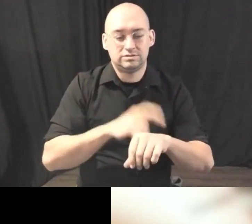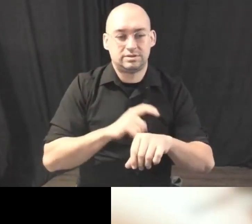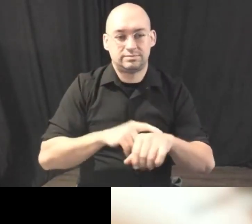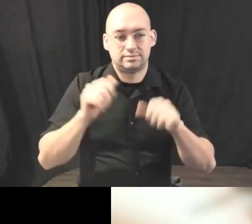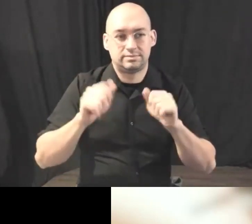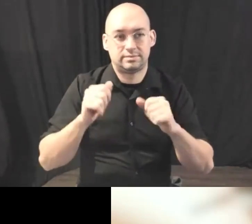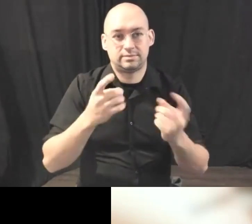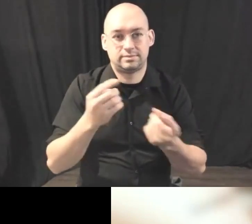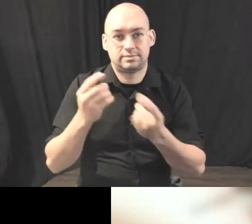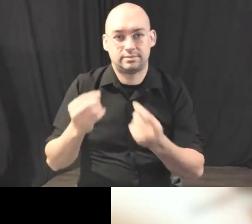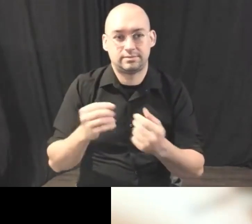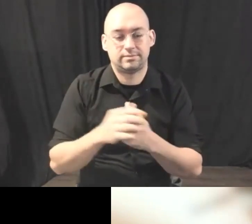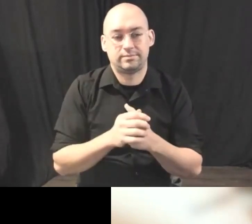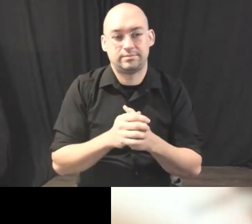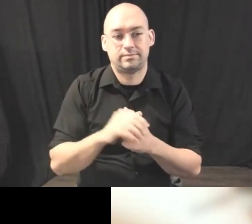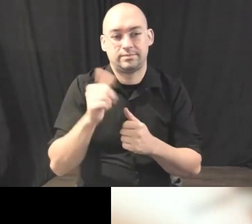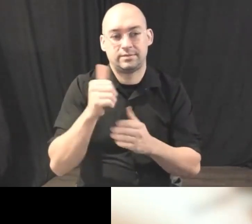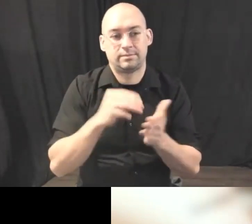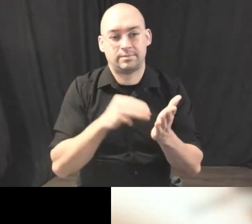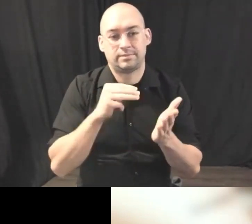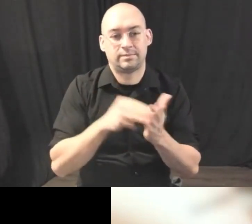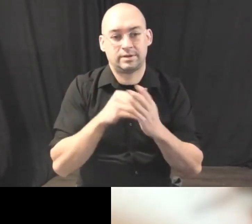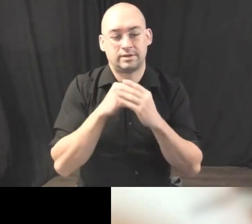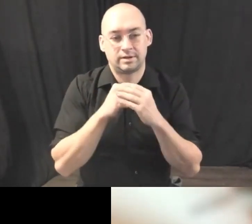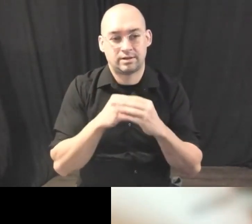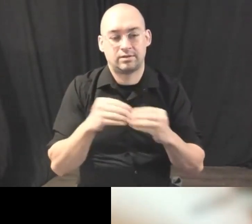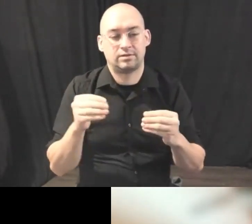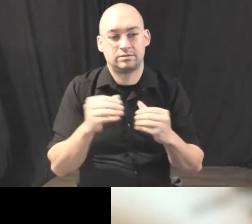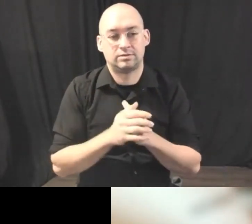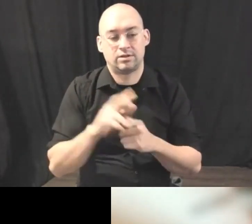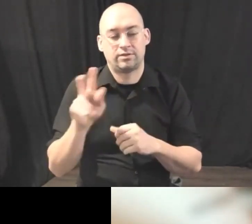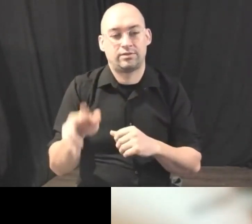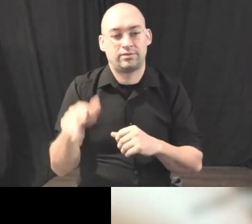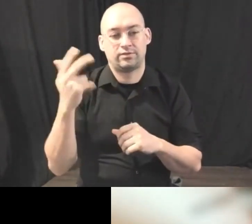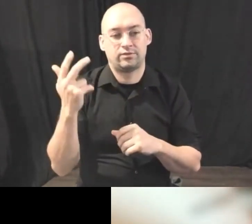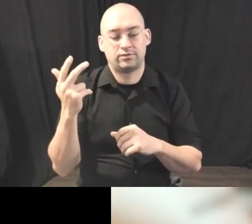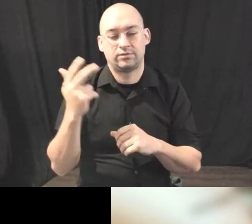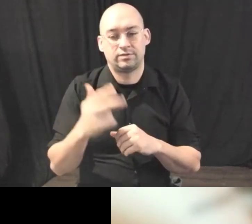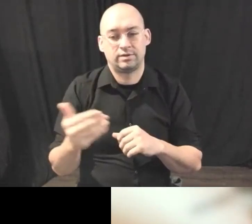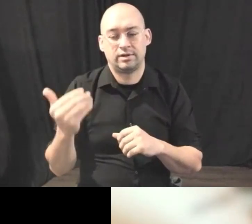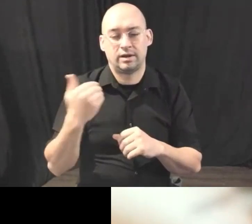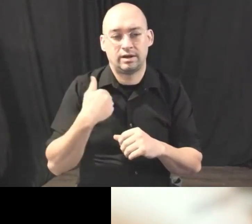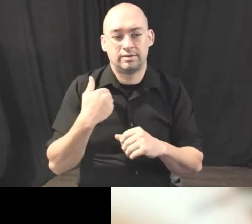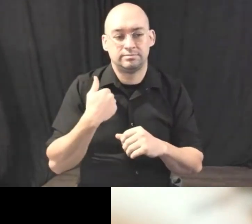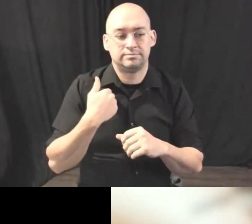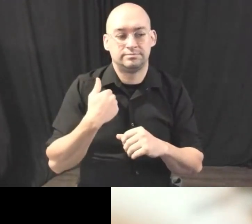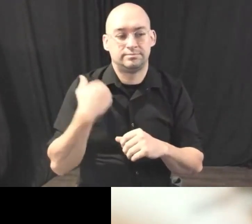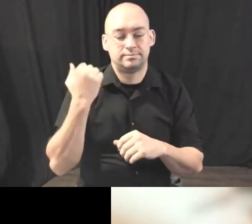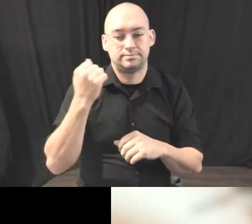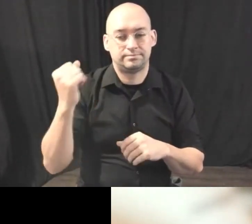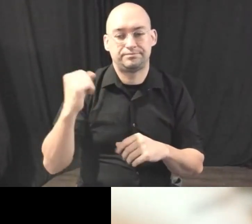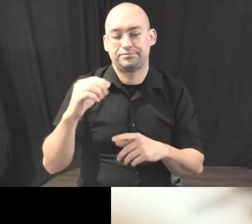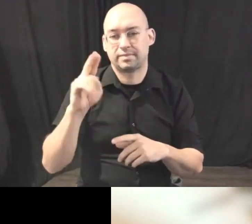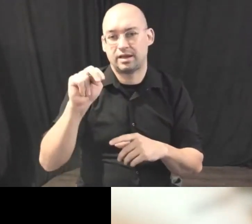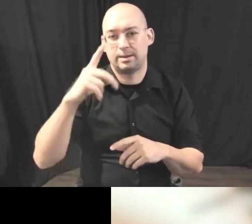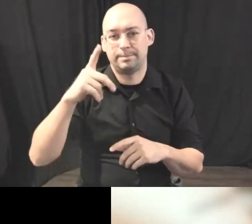of $10 million. And then third, I'm an avid NPR listener in the